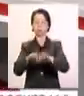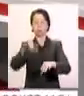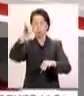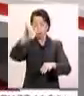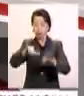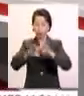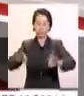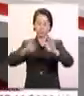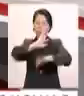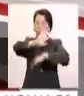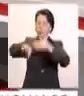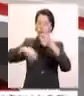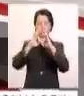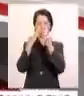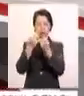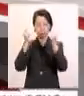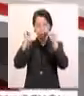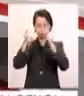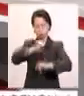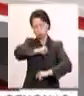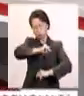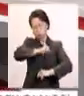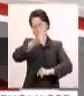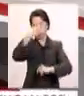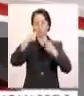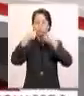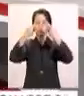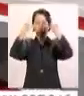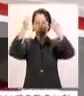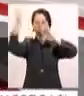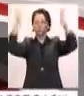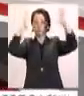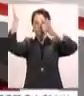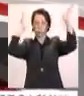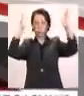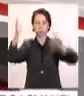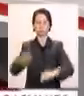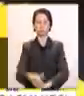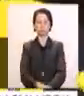penting, seluruh keluarga Harimau Melaya berjuang demi kejayaan Malaysia.